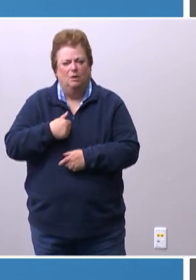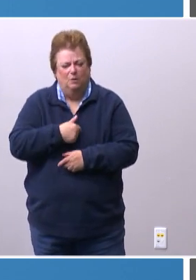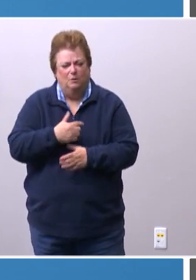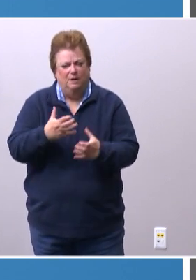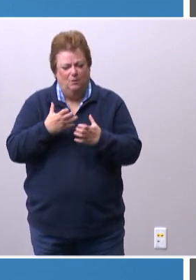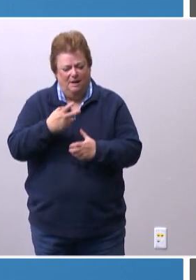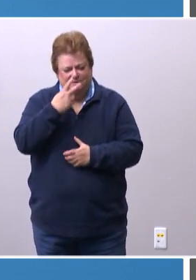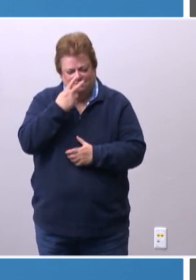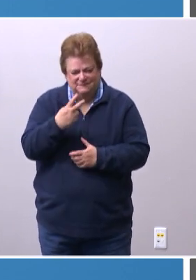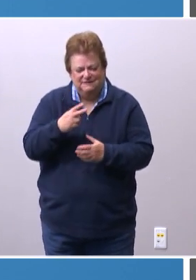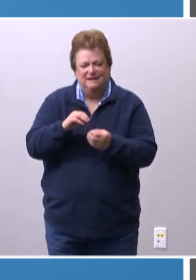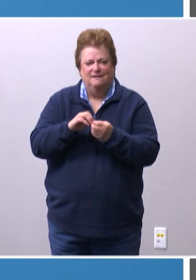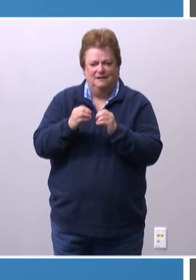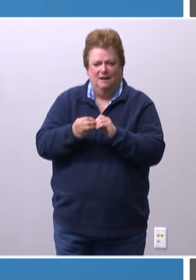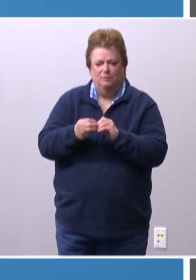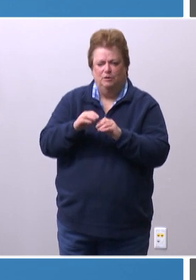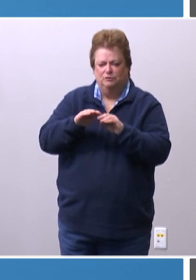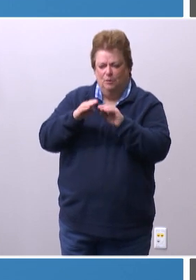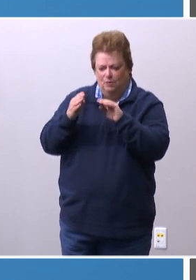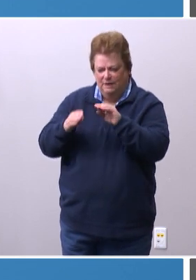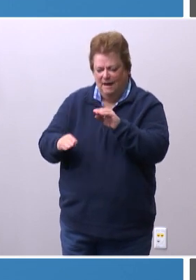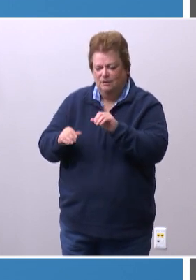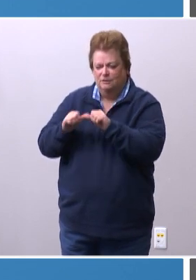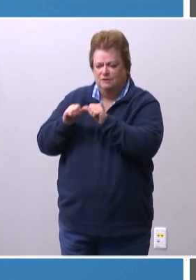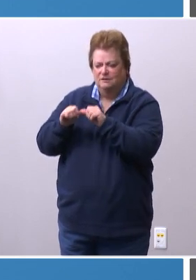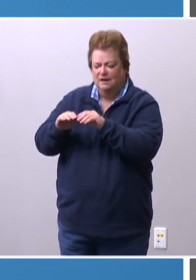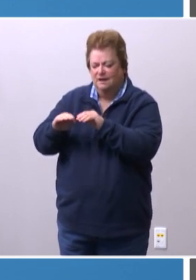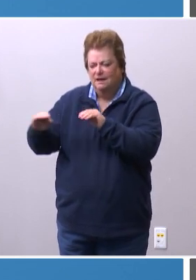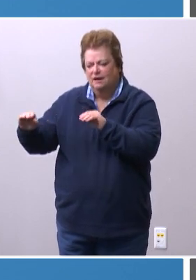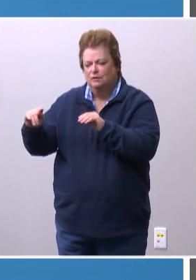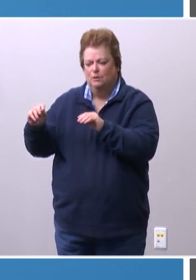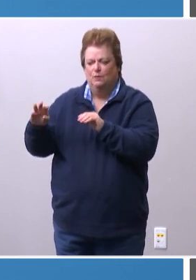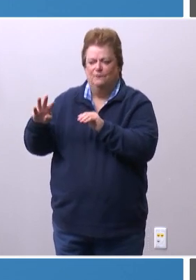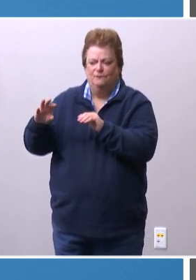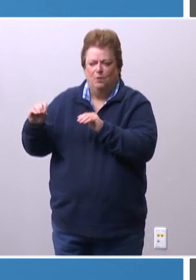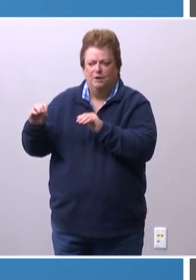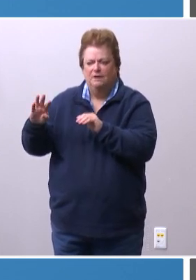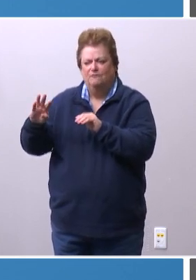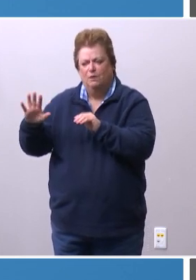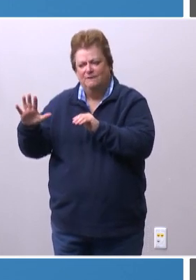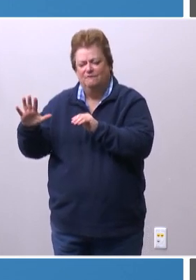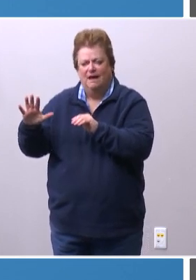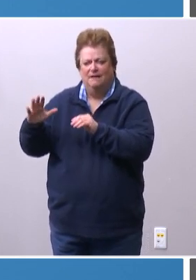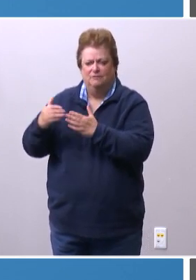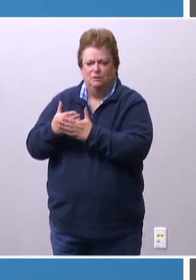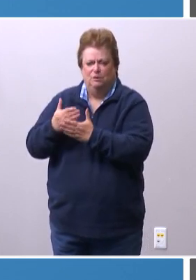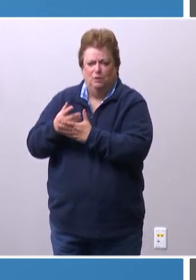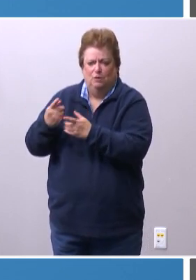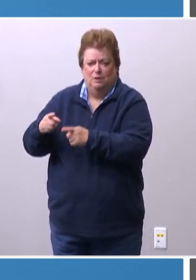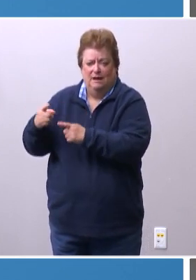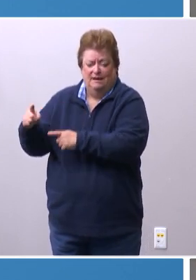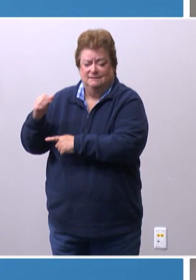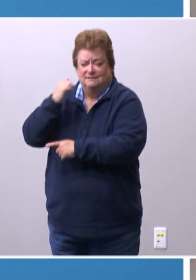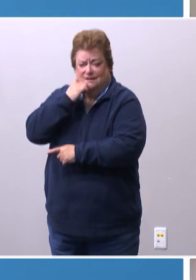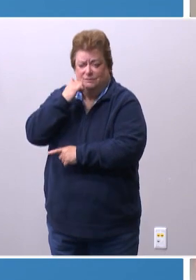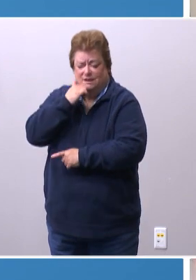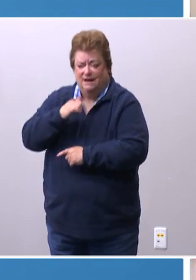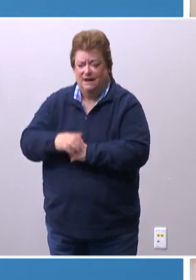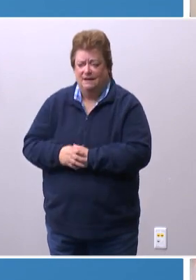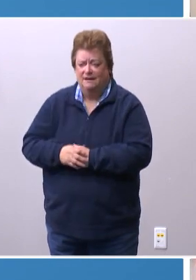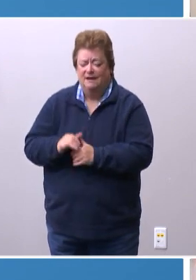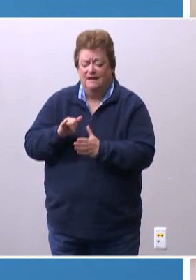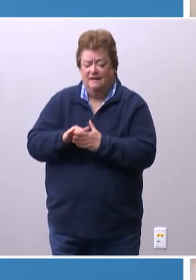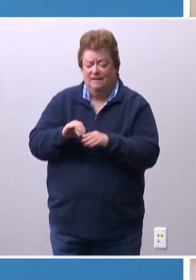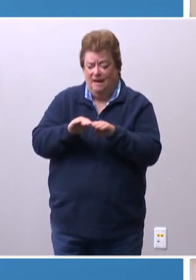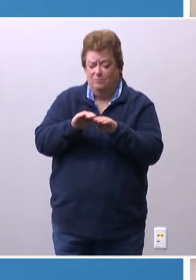numbers drop to a sustained average in the range of 40 to 45 new cases a day. This plateau